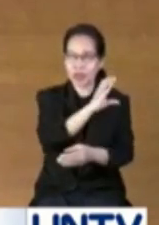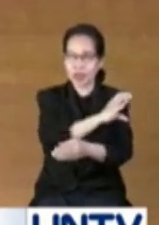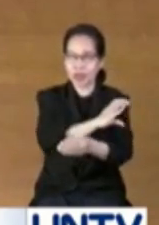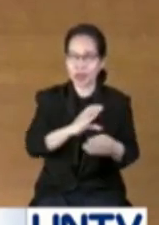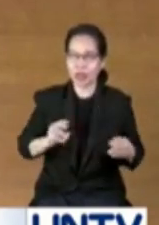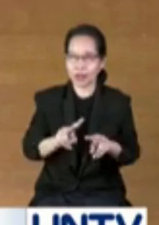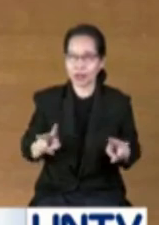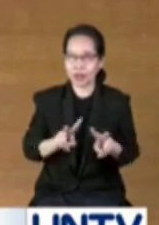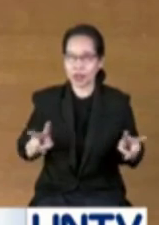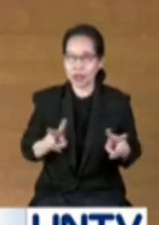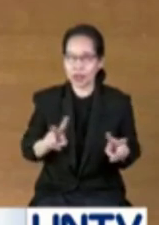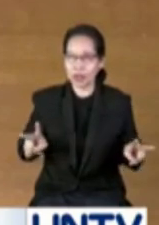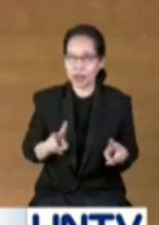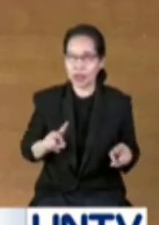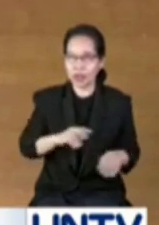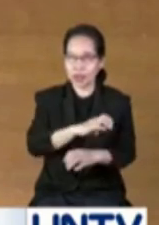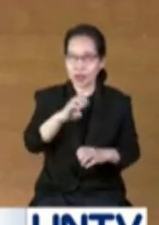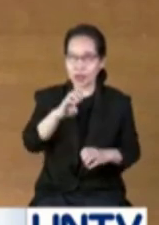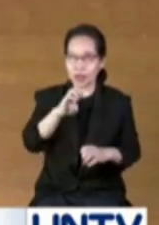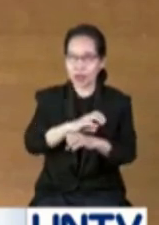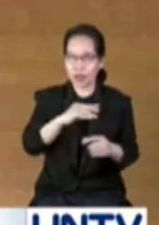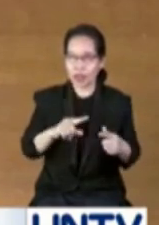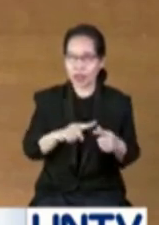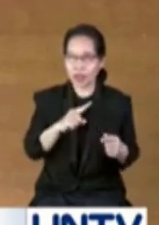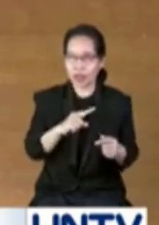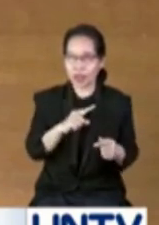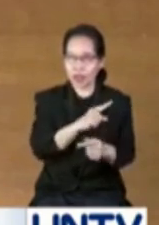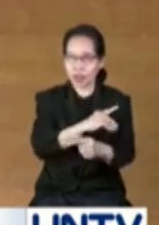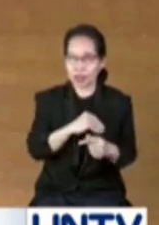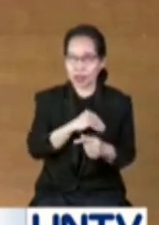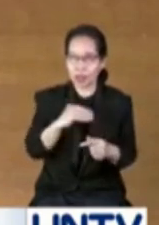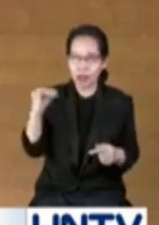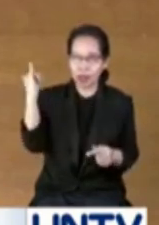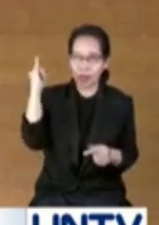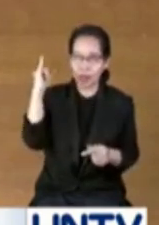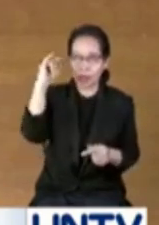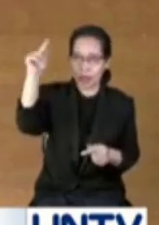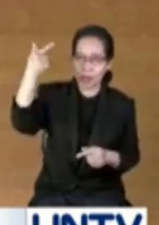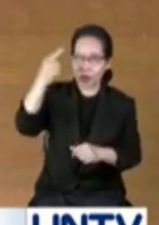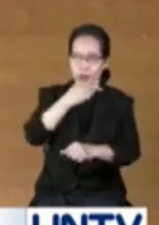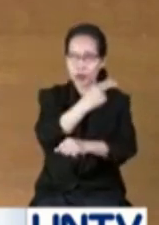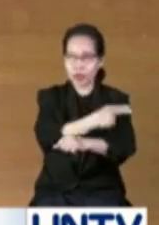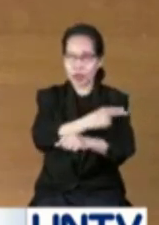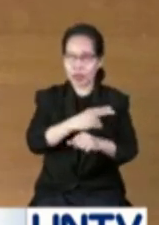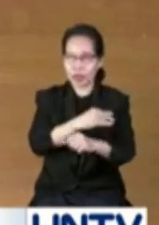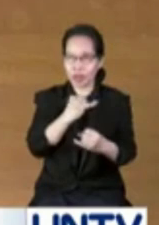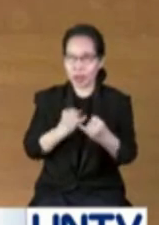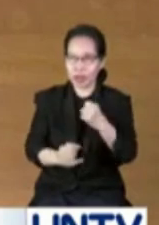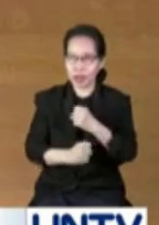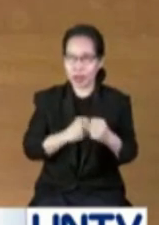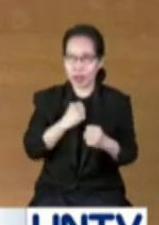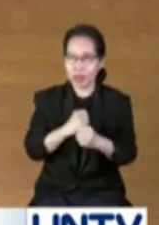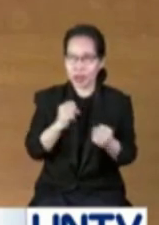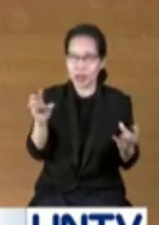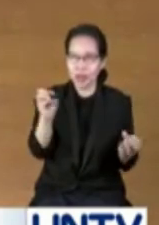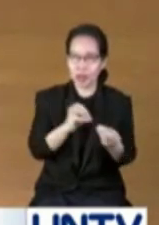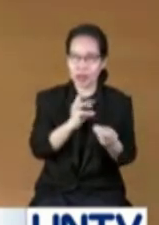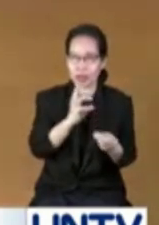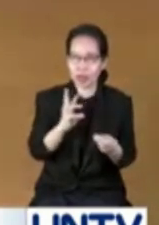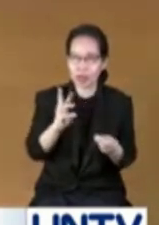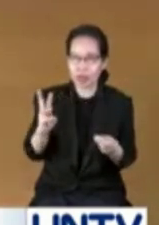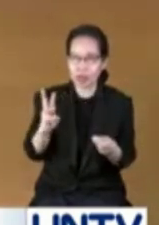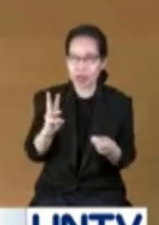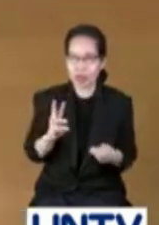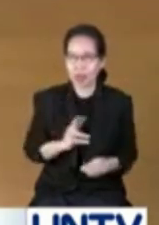being established and integrated into our government hospitals. In the last year, additional 60 specialty centers have